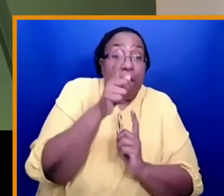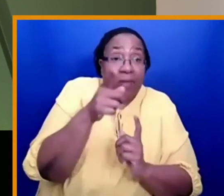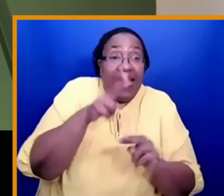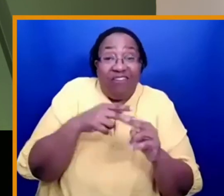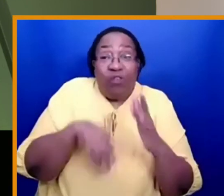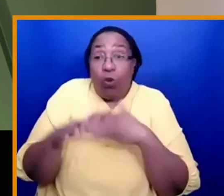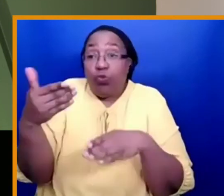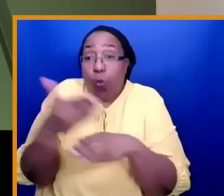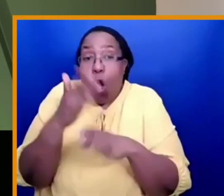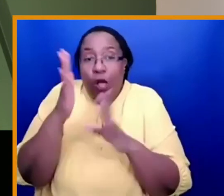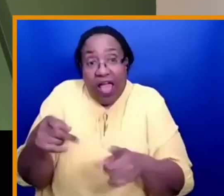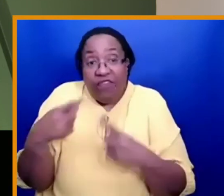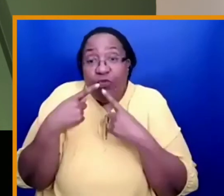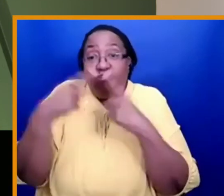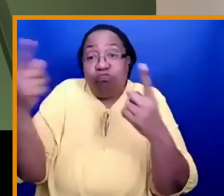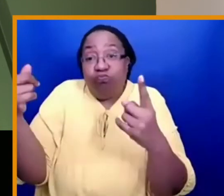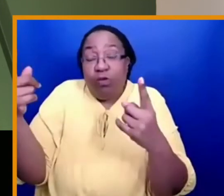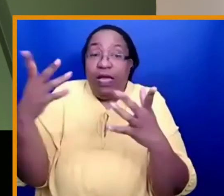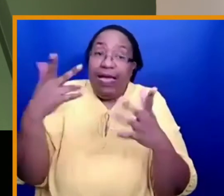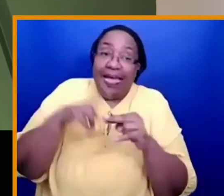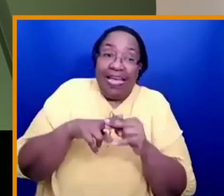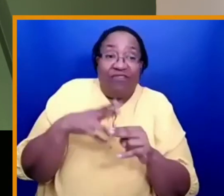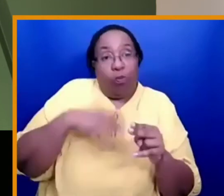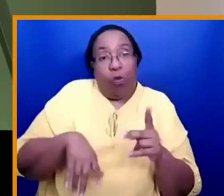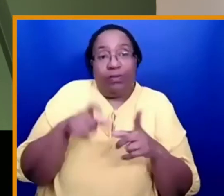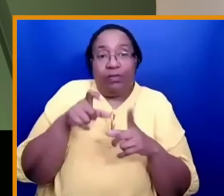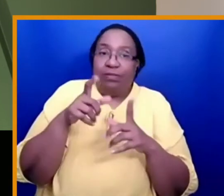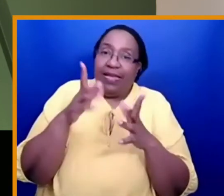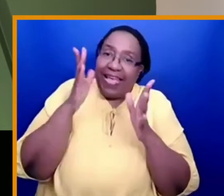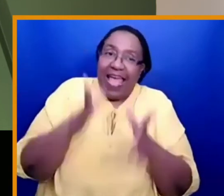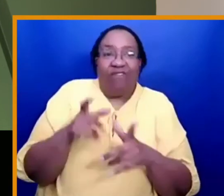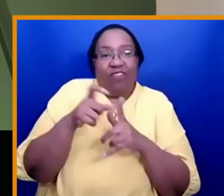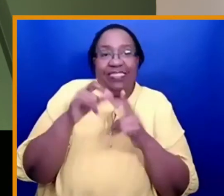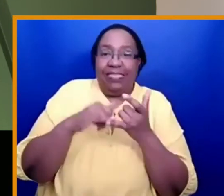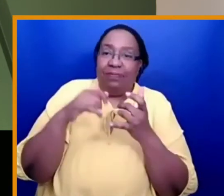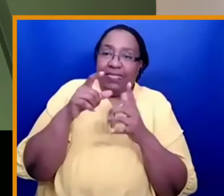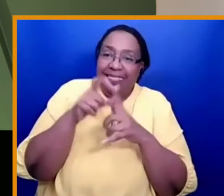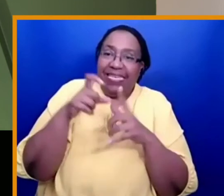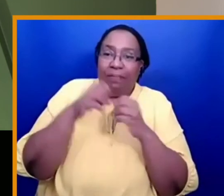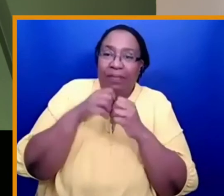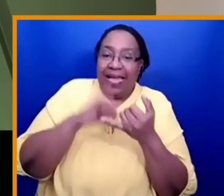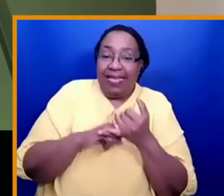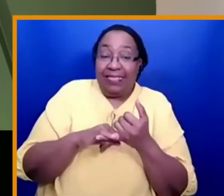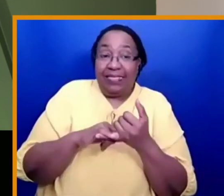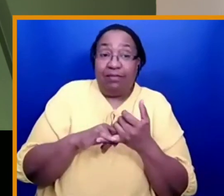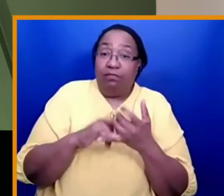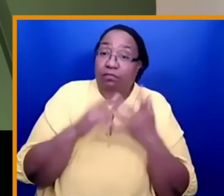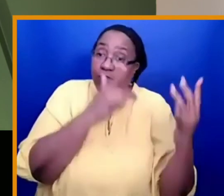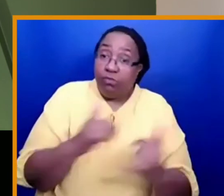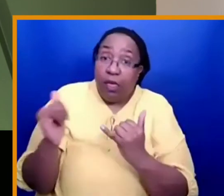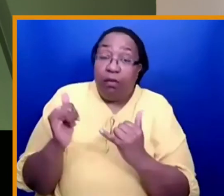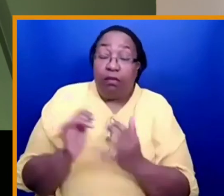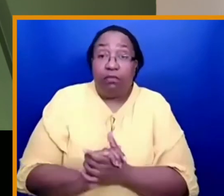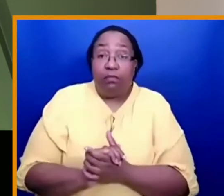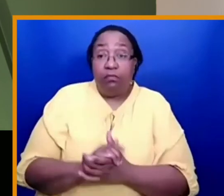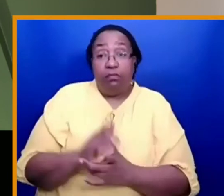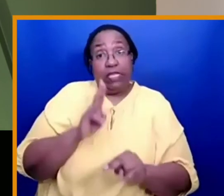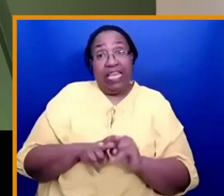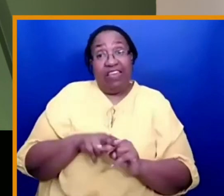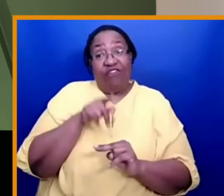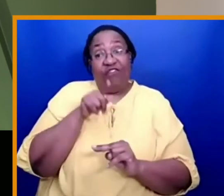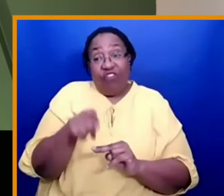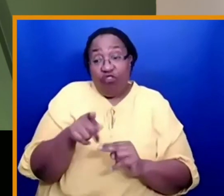check, or DBS check. But it gets worse. You see, if you receive a sentence, suspended or not, of even